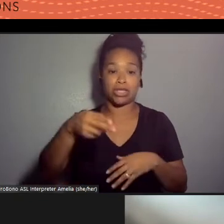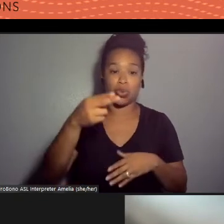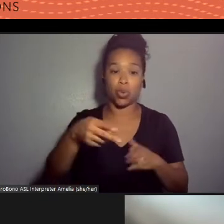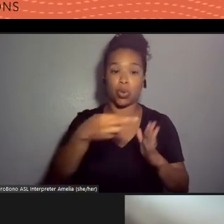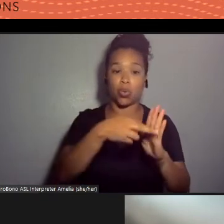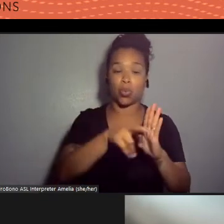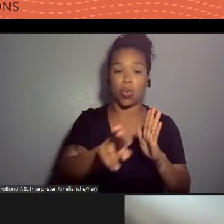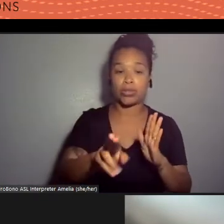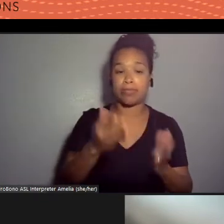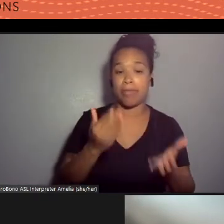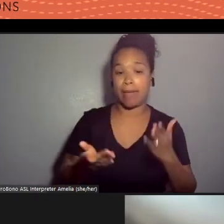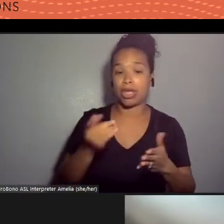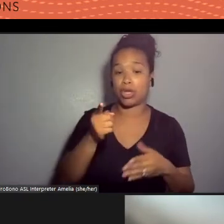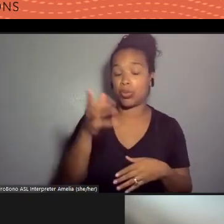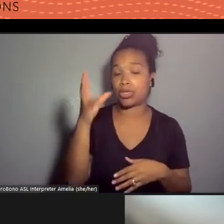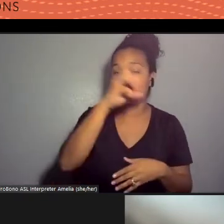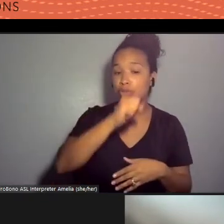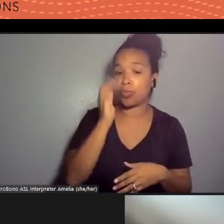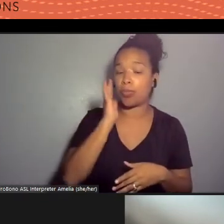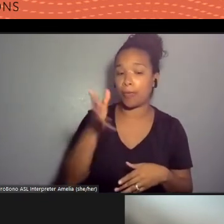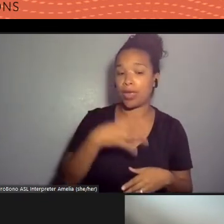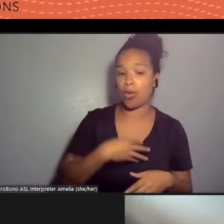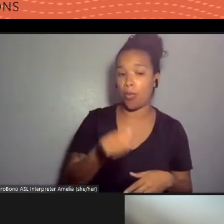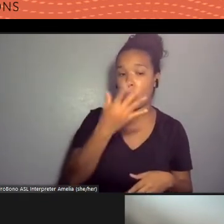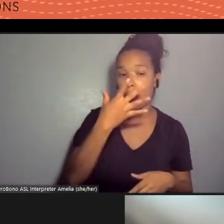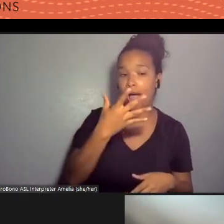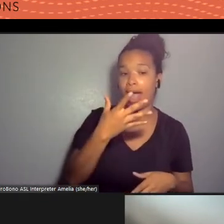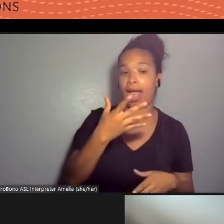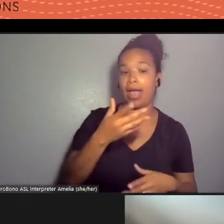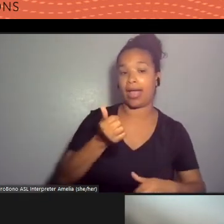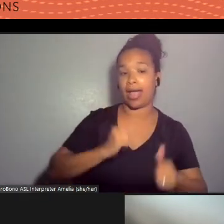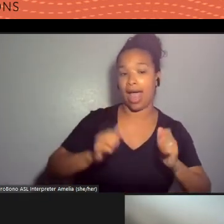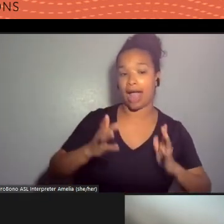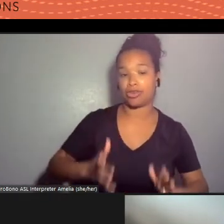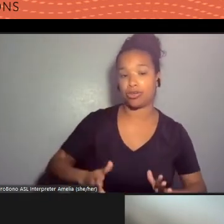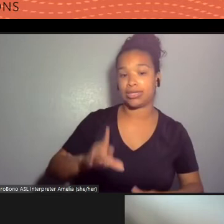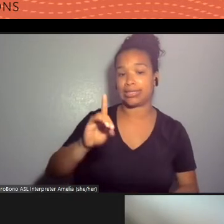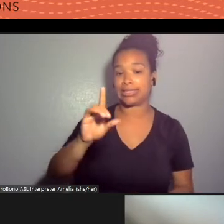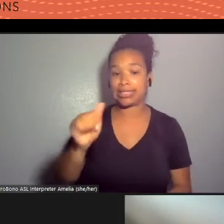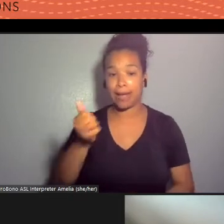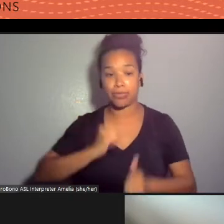assumption. Disabled actors, visually impaired actors,